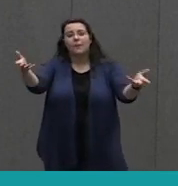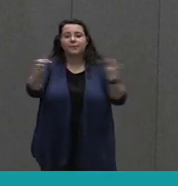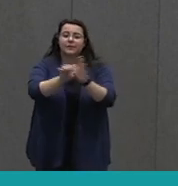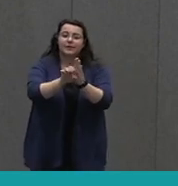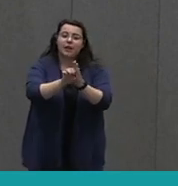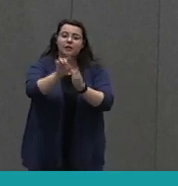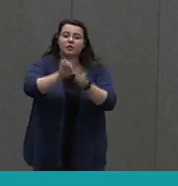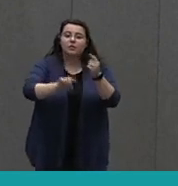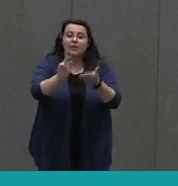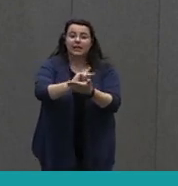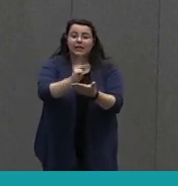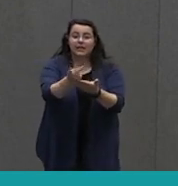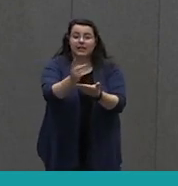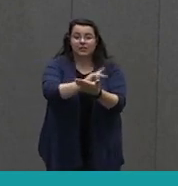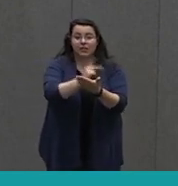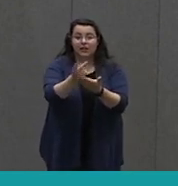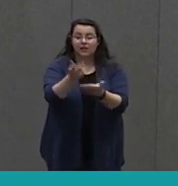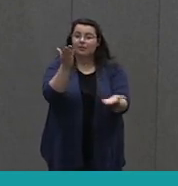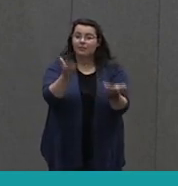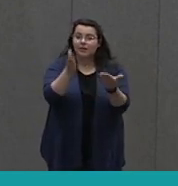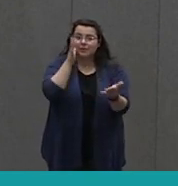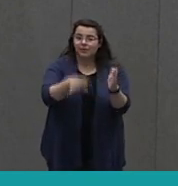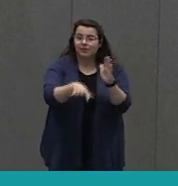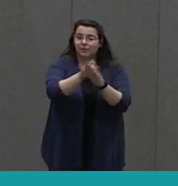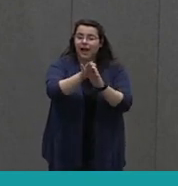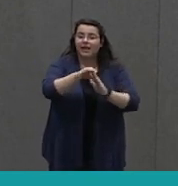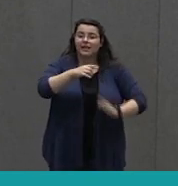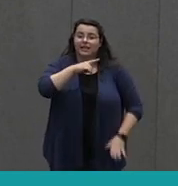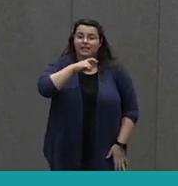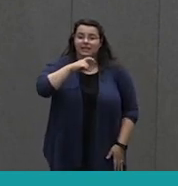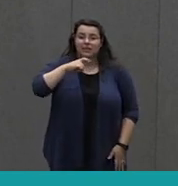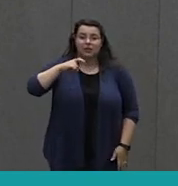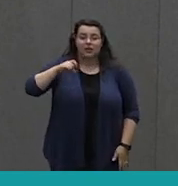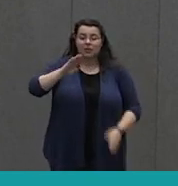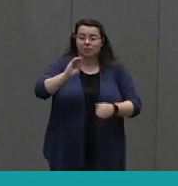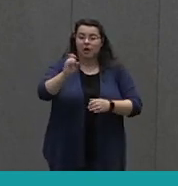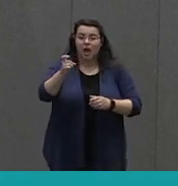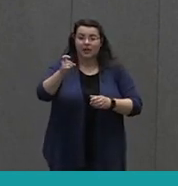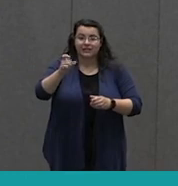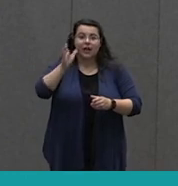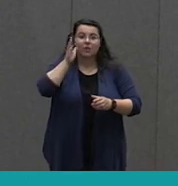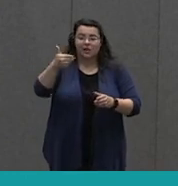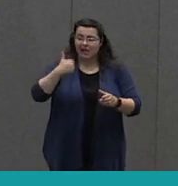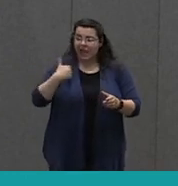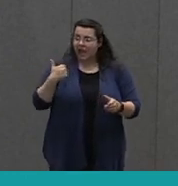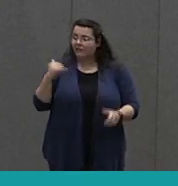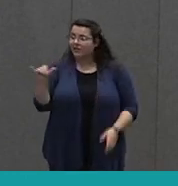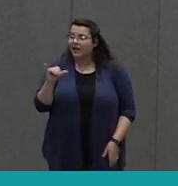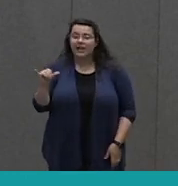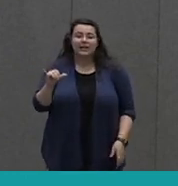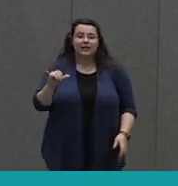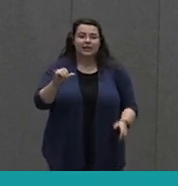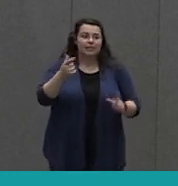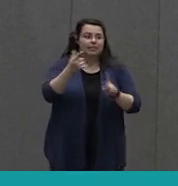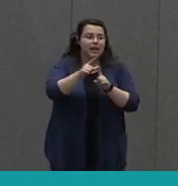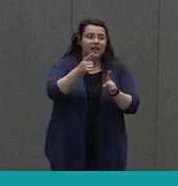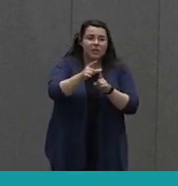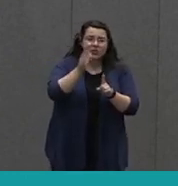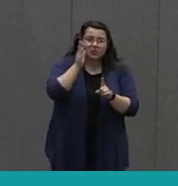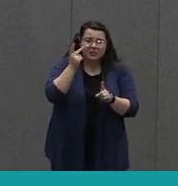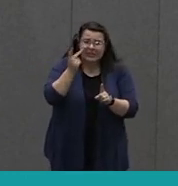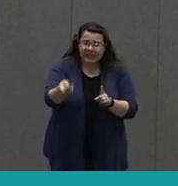self. Yeah, you are smart. I'm glad to be with you. Well, we have so many cool things to do today.